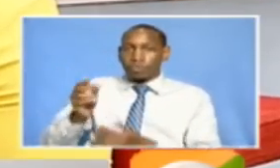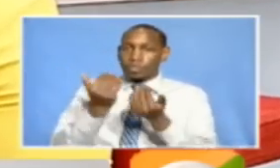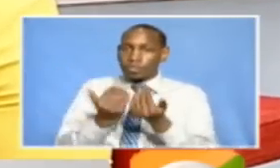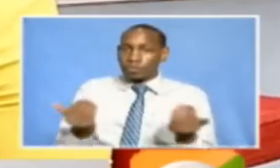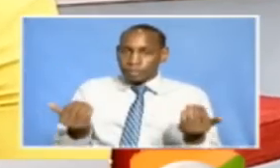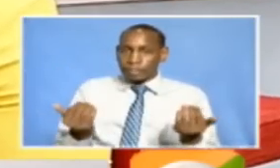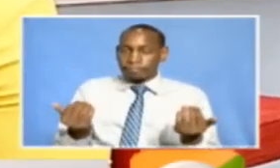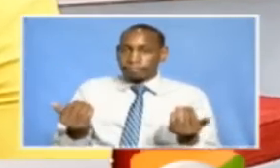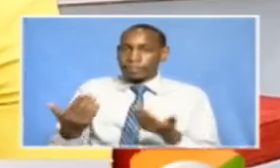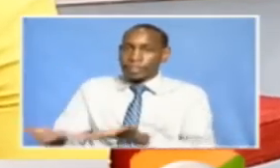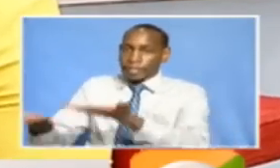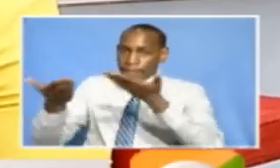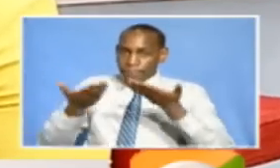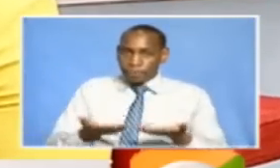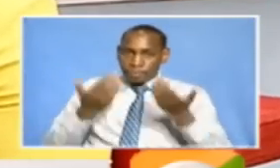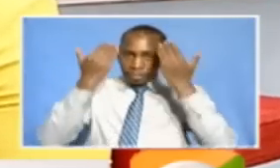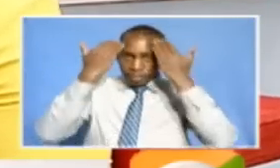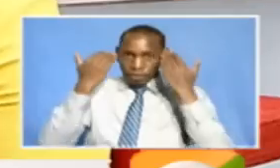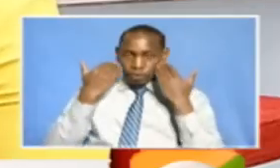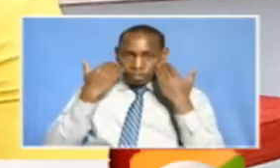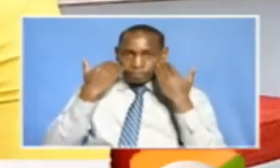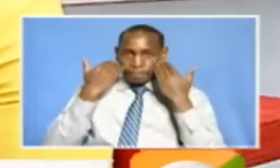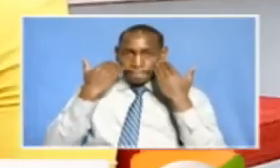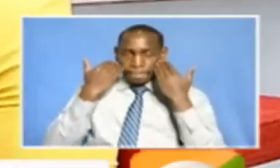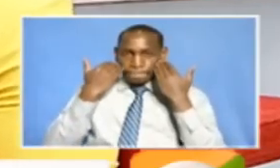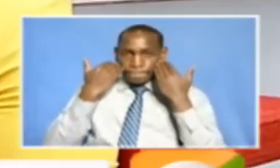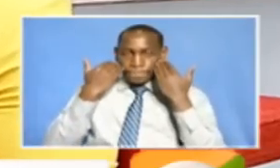minors come to court